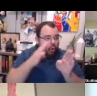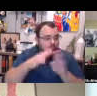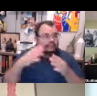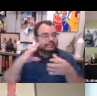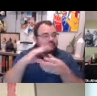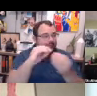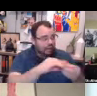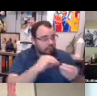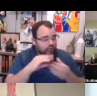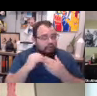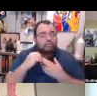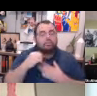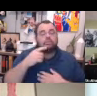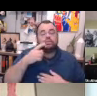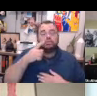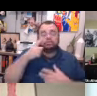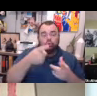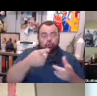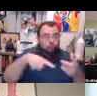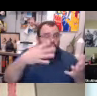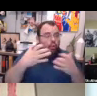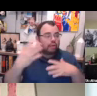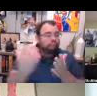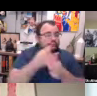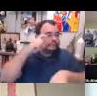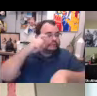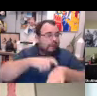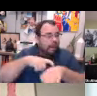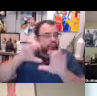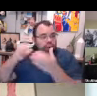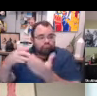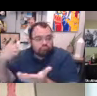Okay, great. Thank you for sharing your opening statements.